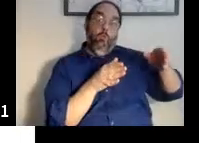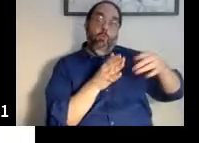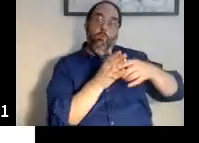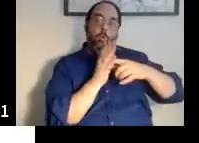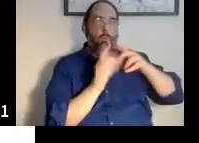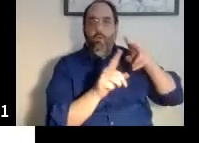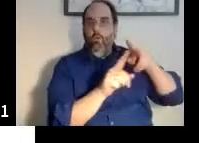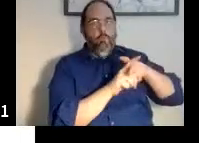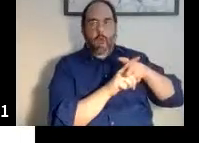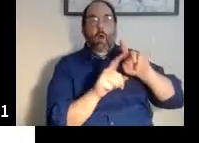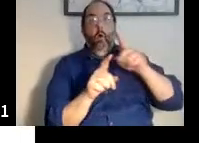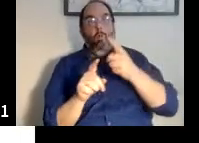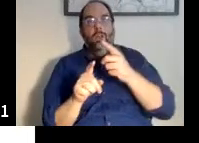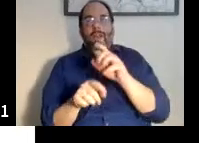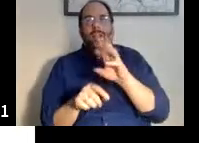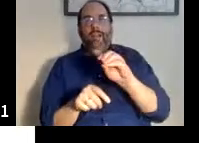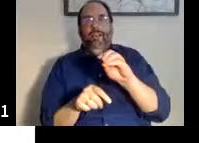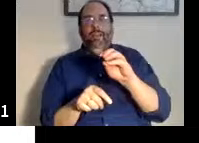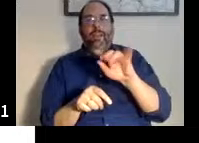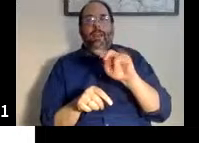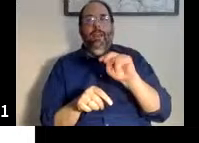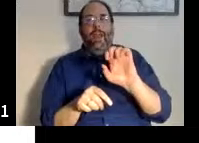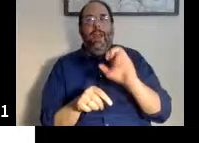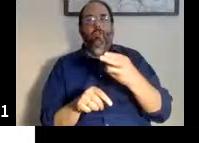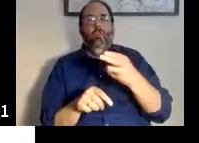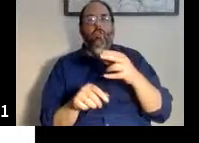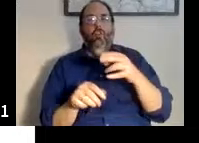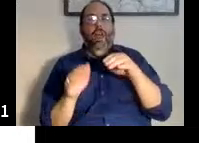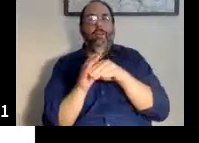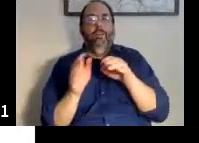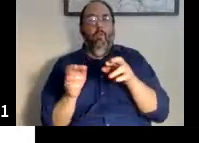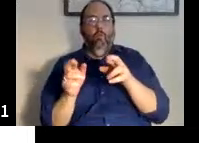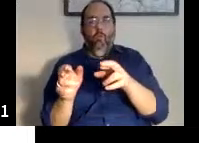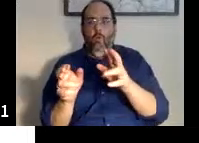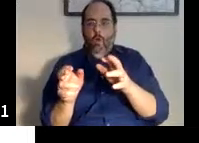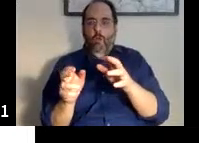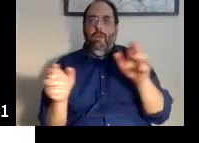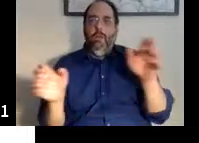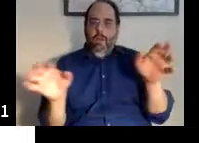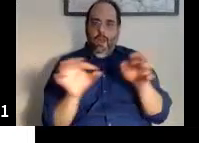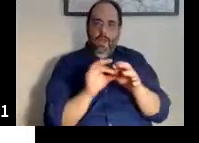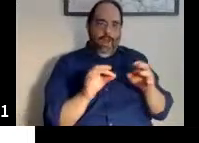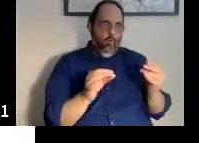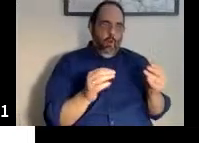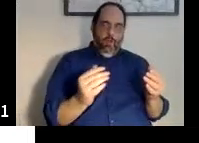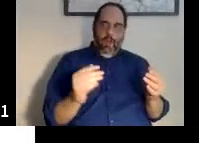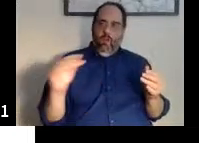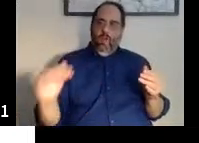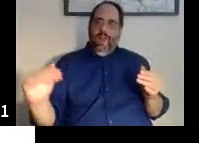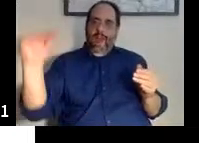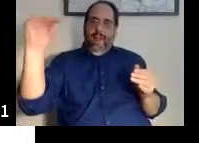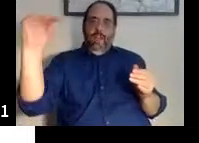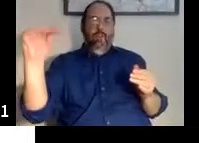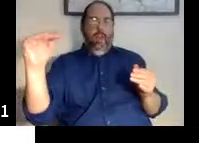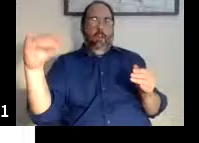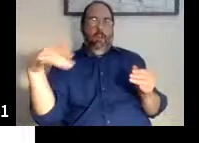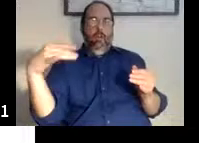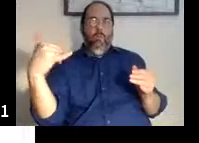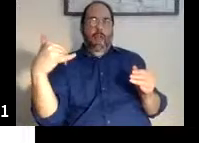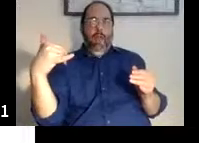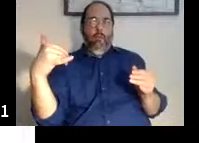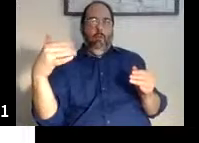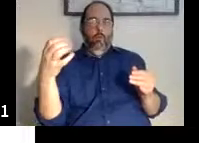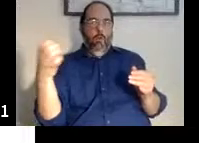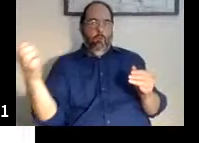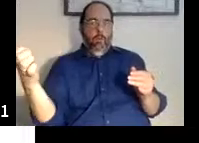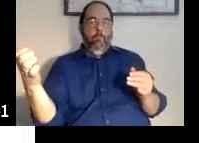don't apply. It's only that 60-inch accessible route requirement to connecting those ground level and elevated play components. As I showed you earlier on,